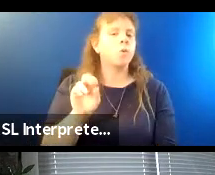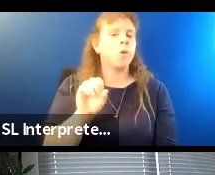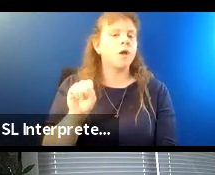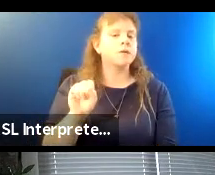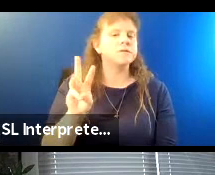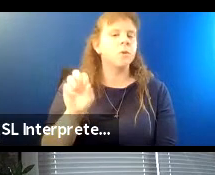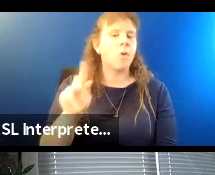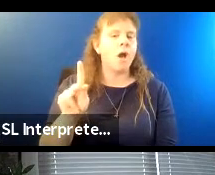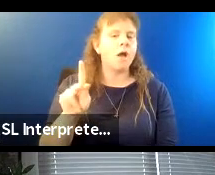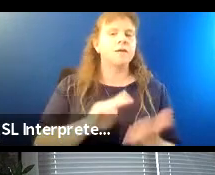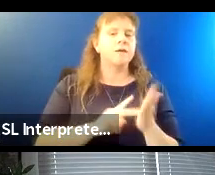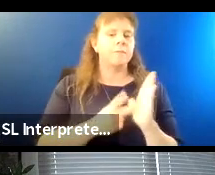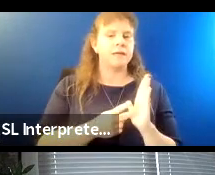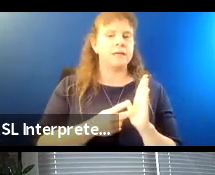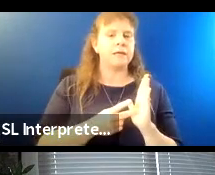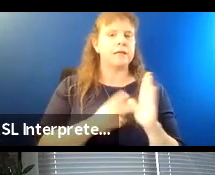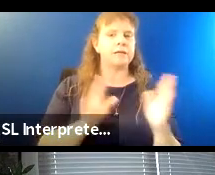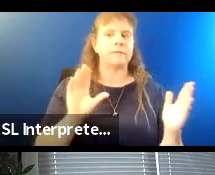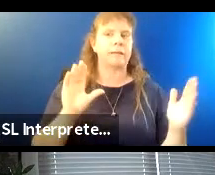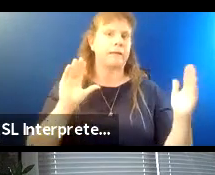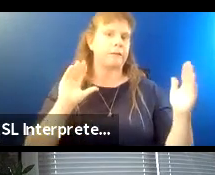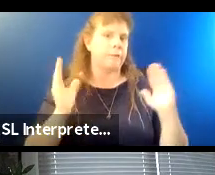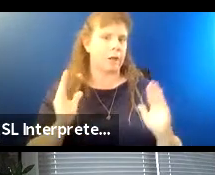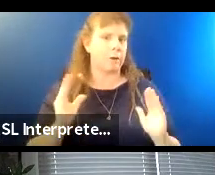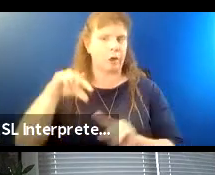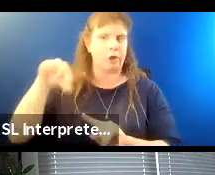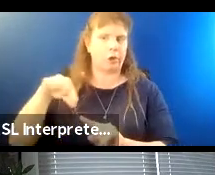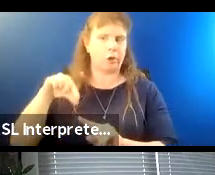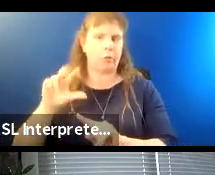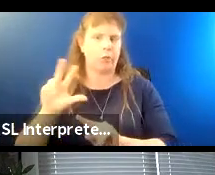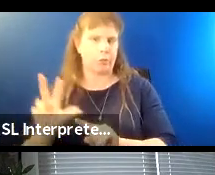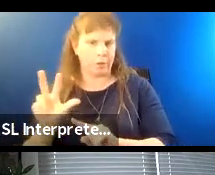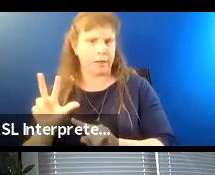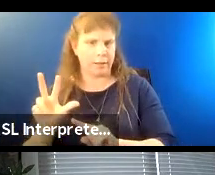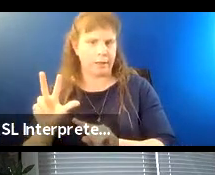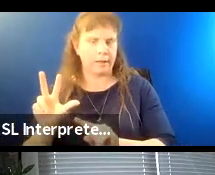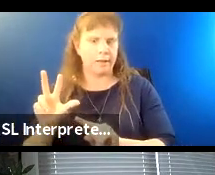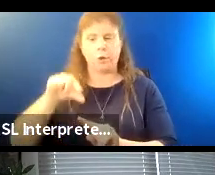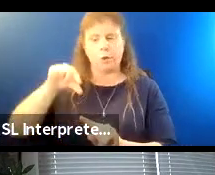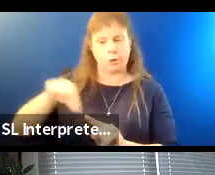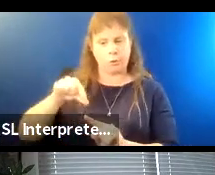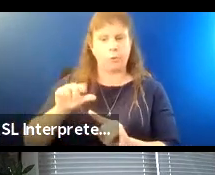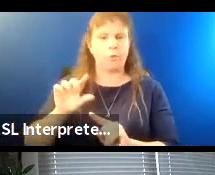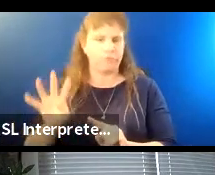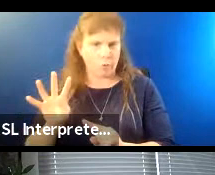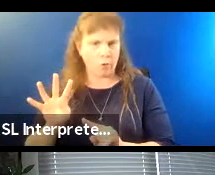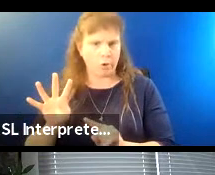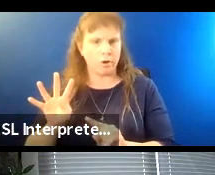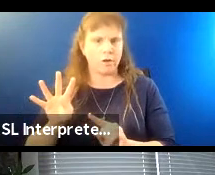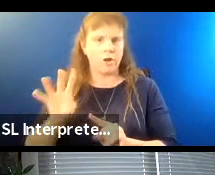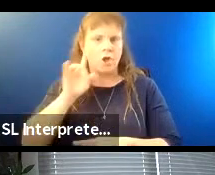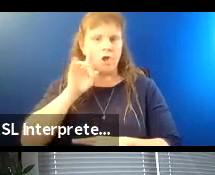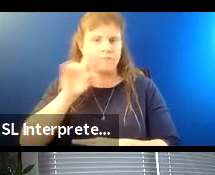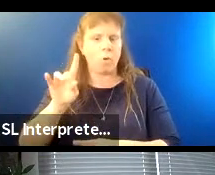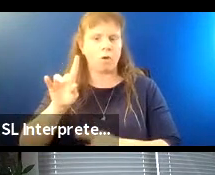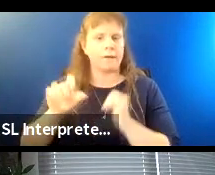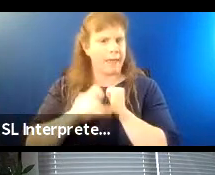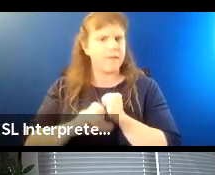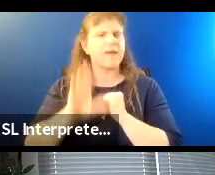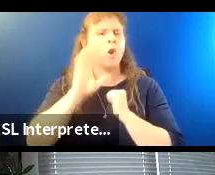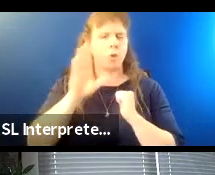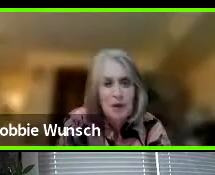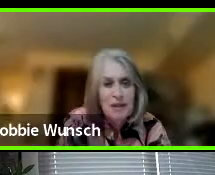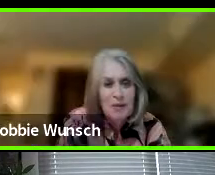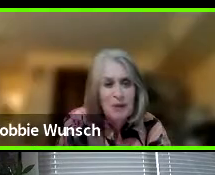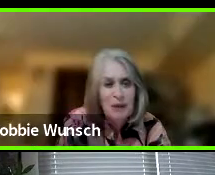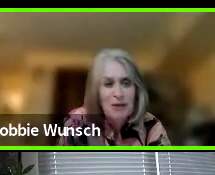look at sort of the Q3, quarter 3, quarter 4 deployment for the campaign.